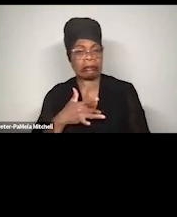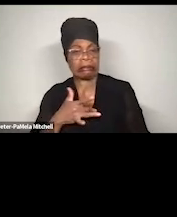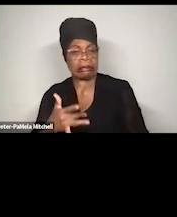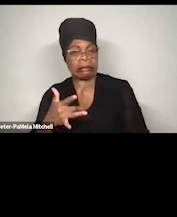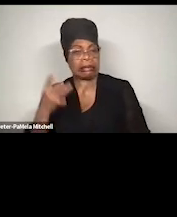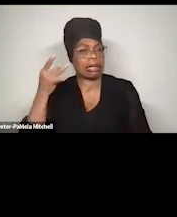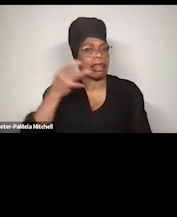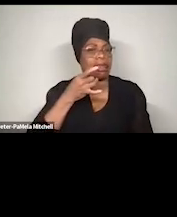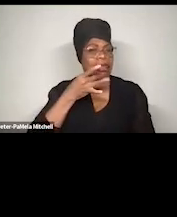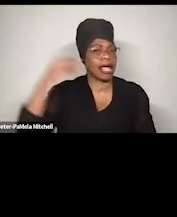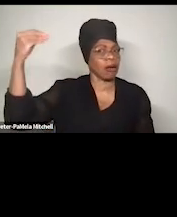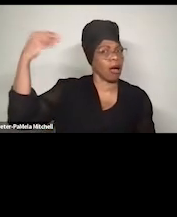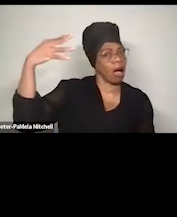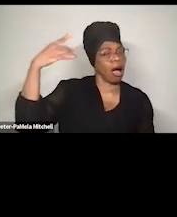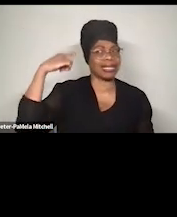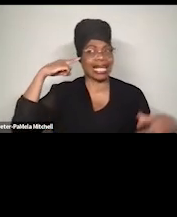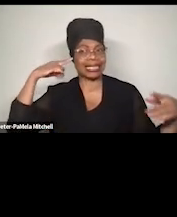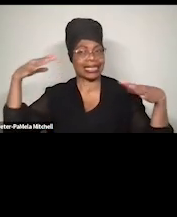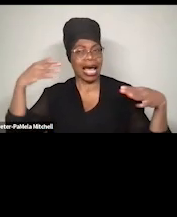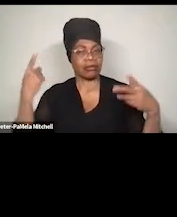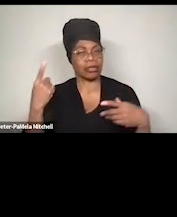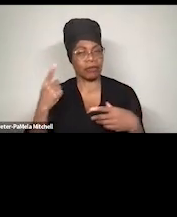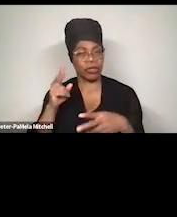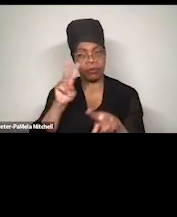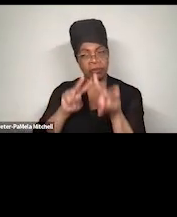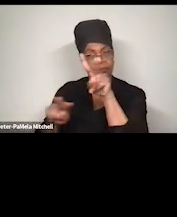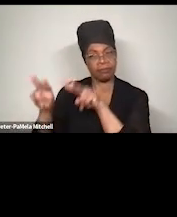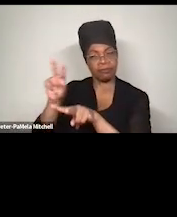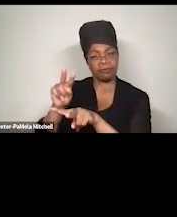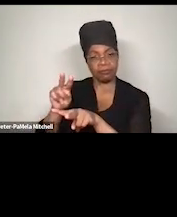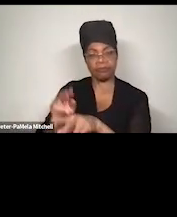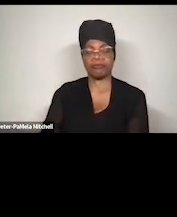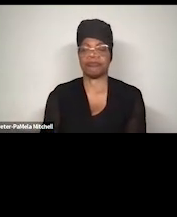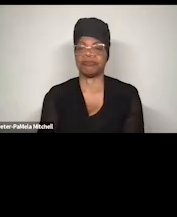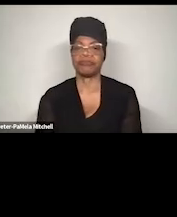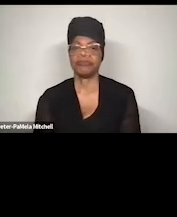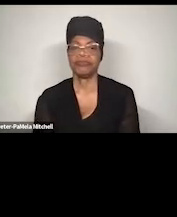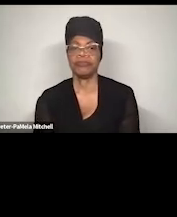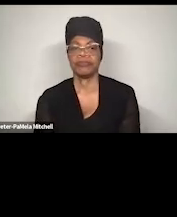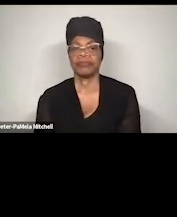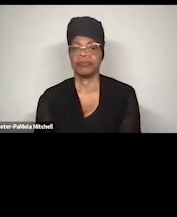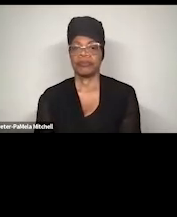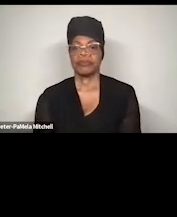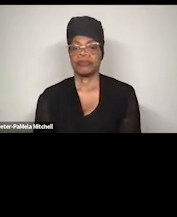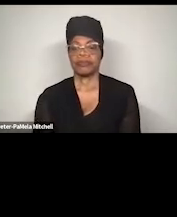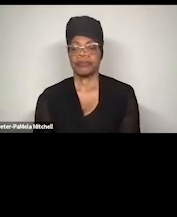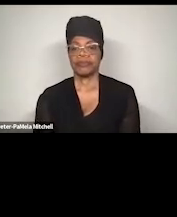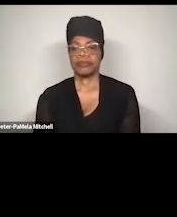some early signs to watch for. Go ahead into the next slide.